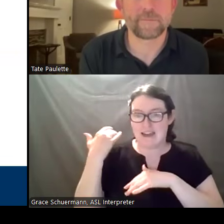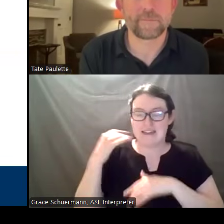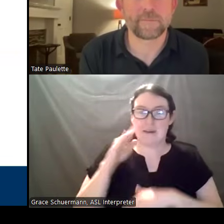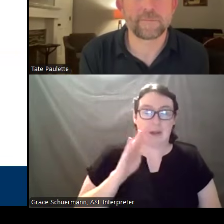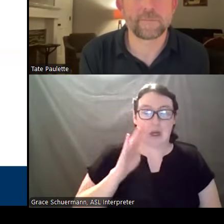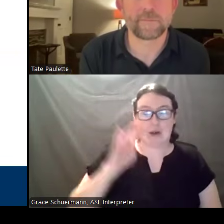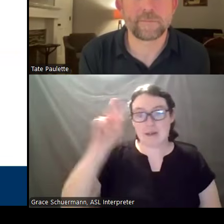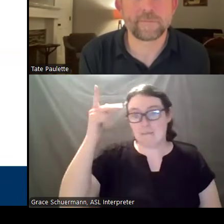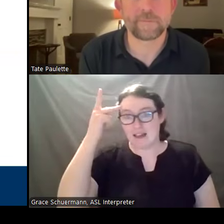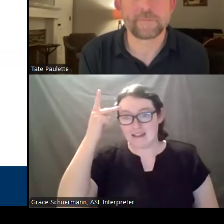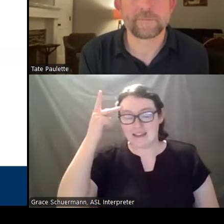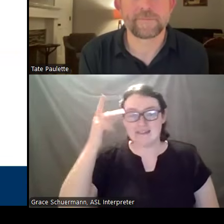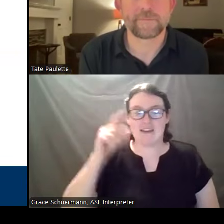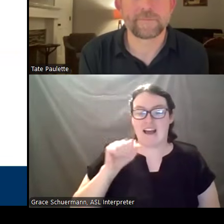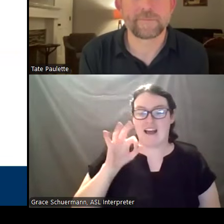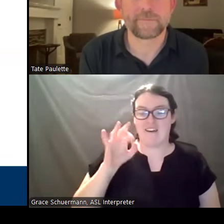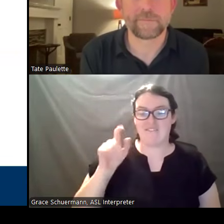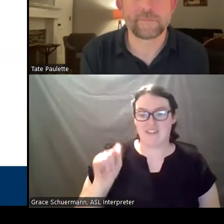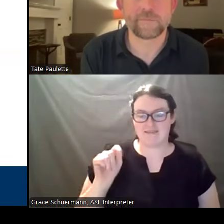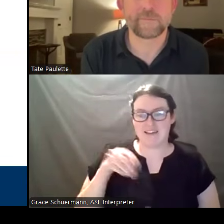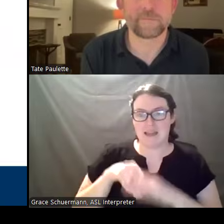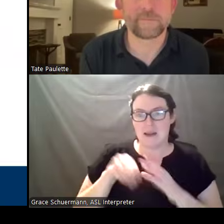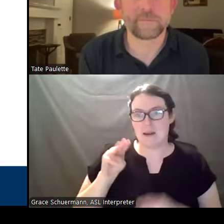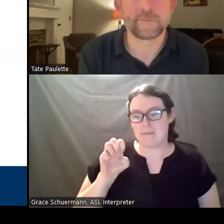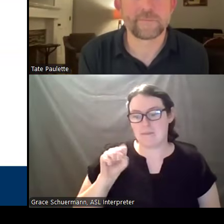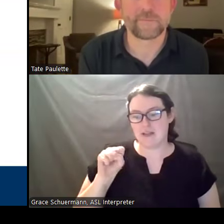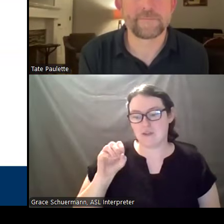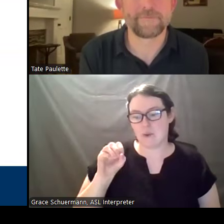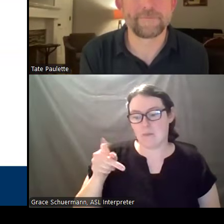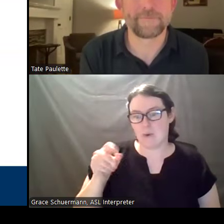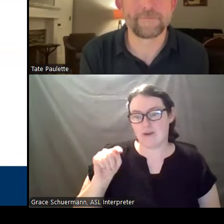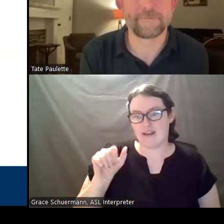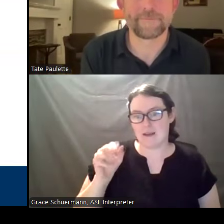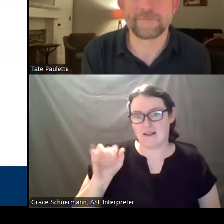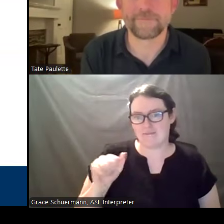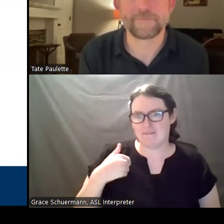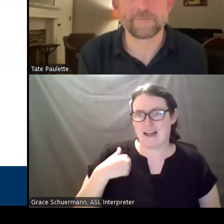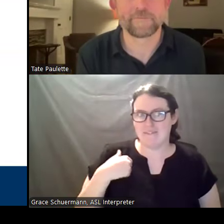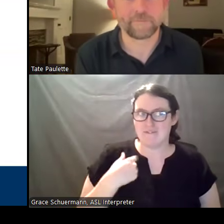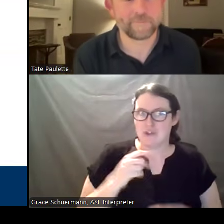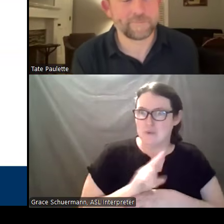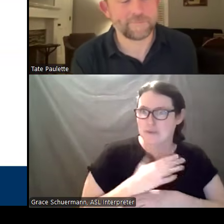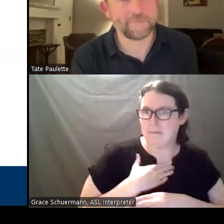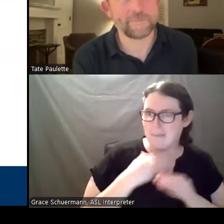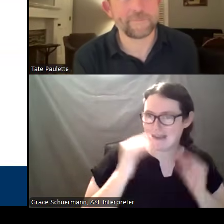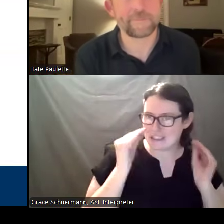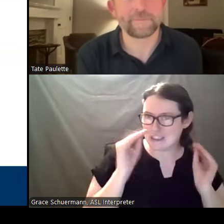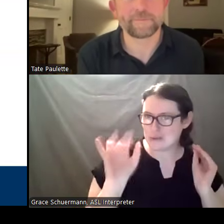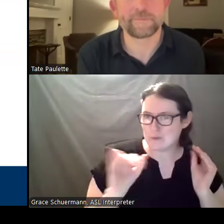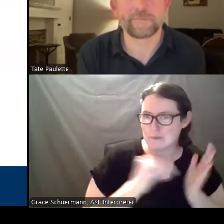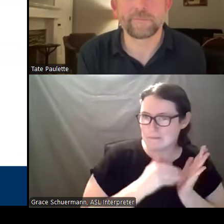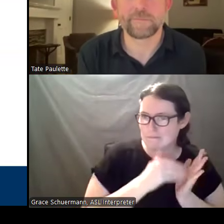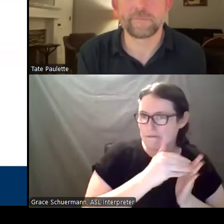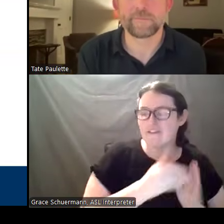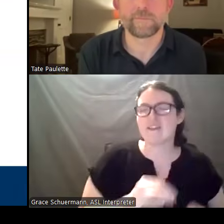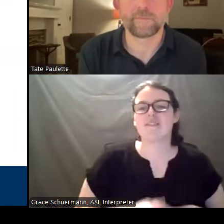of Affect in Mesopotamia, one that I've actually used in the classroom many times. I would also like to point out all of his work in a